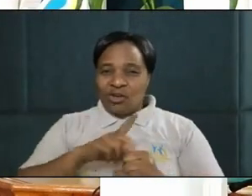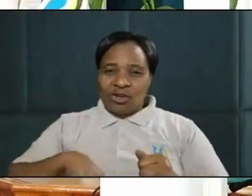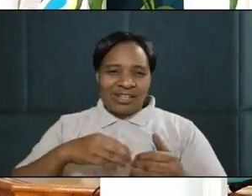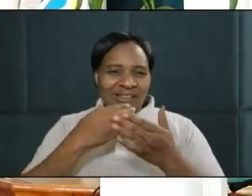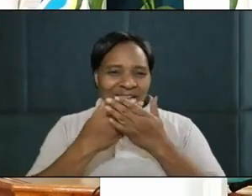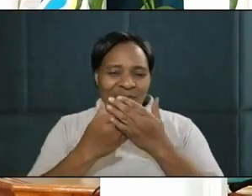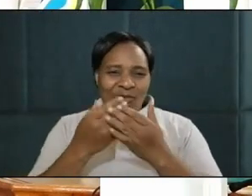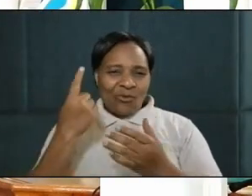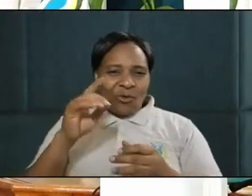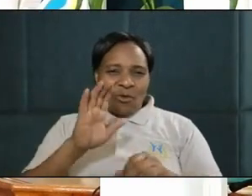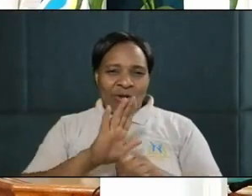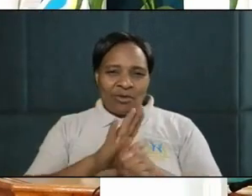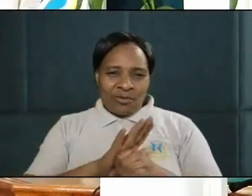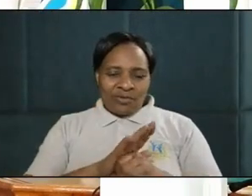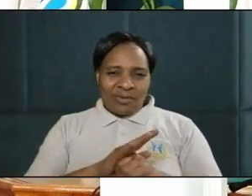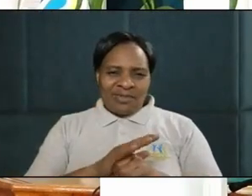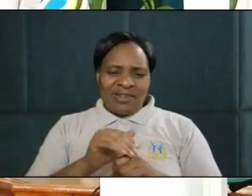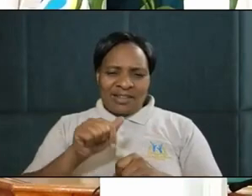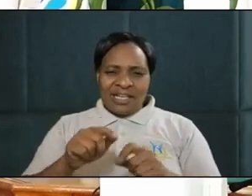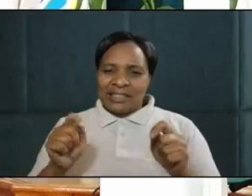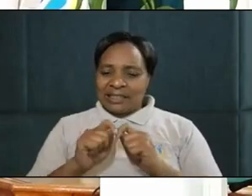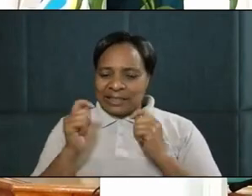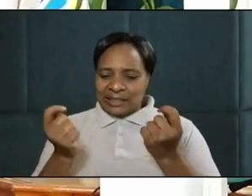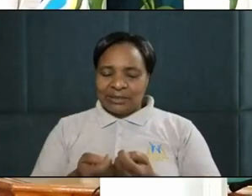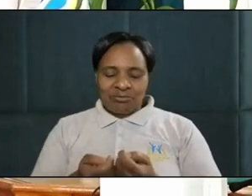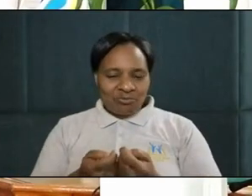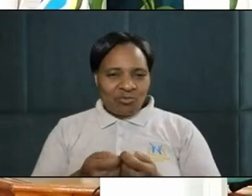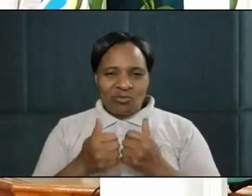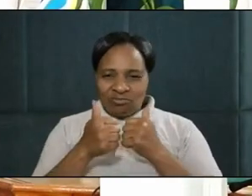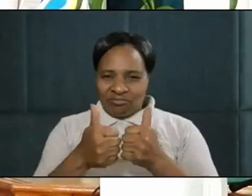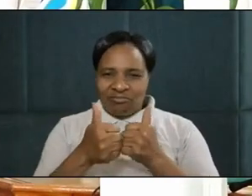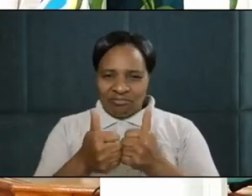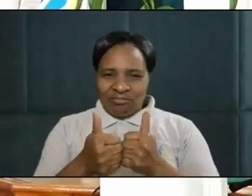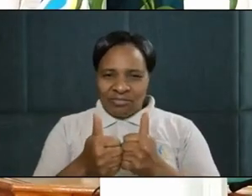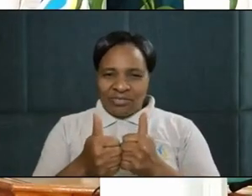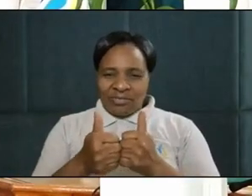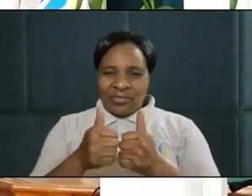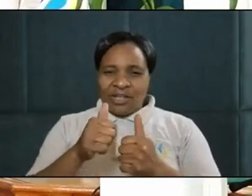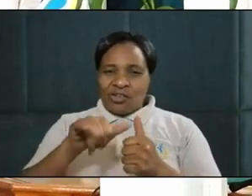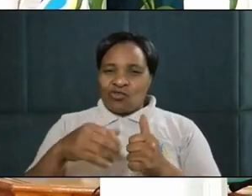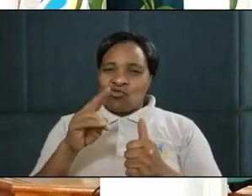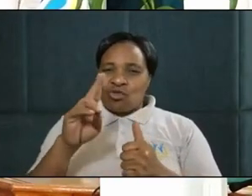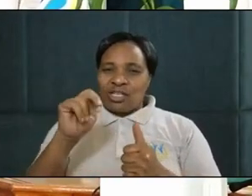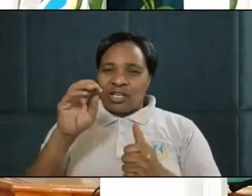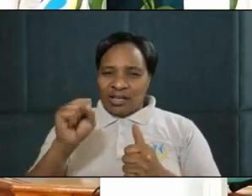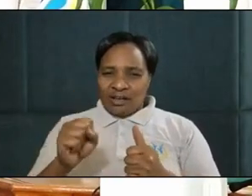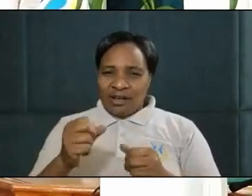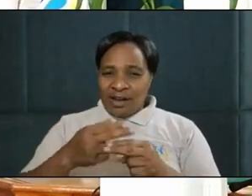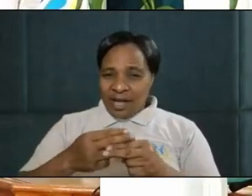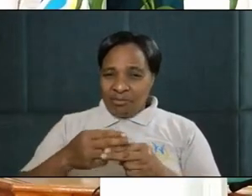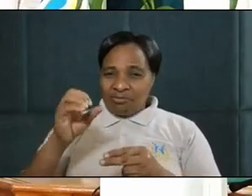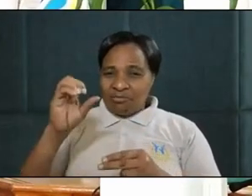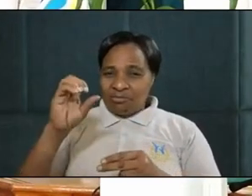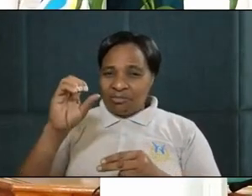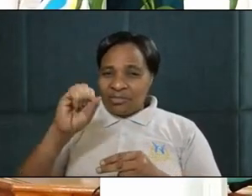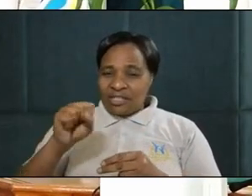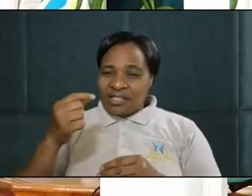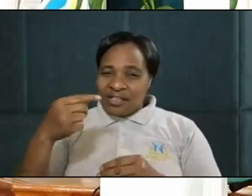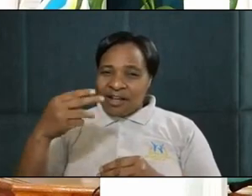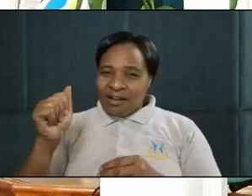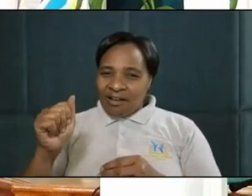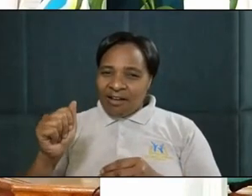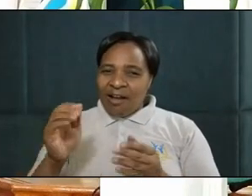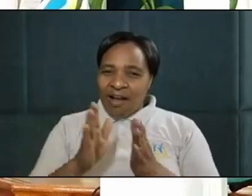me is a very fantastic team, a team from junior class. His name is Caesar, he is Aaron, and